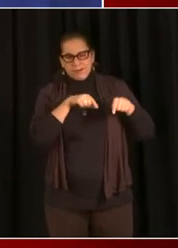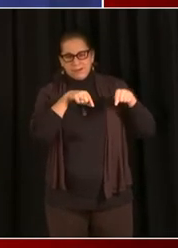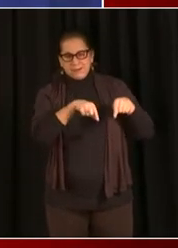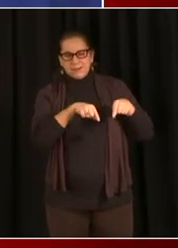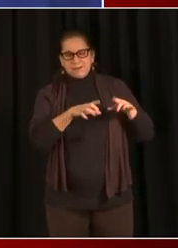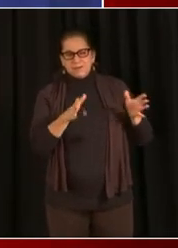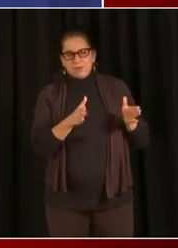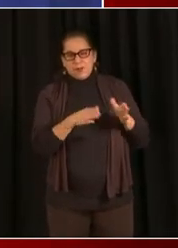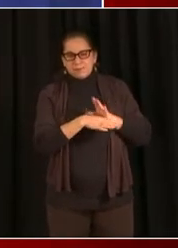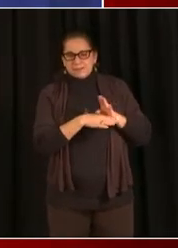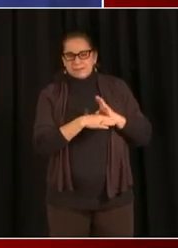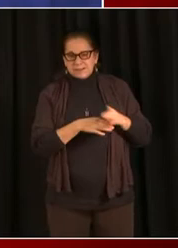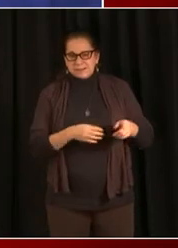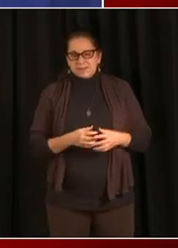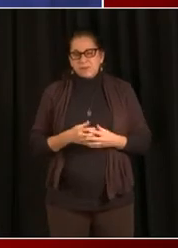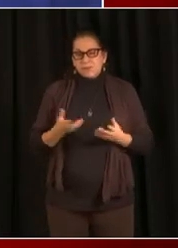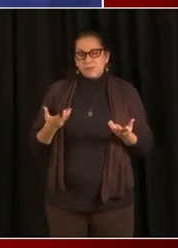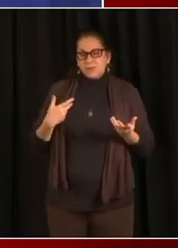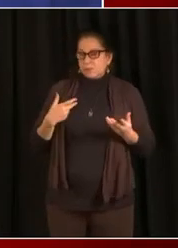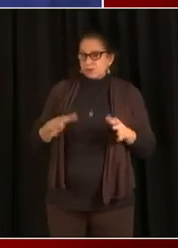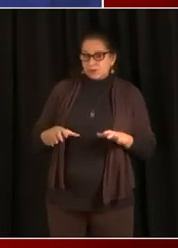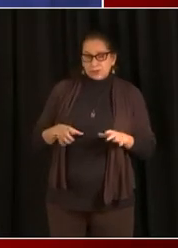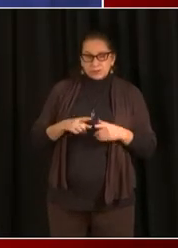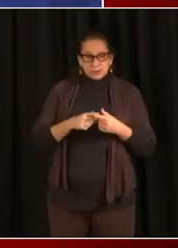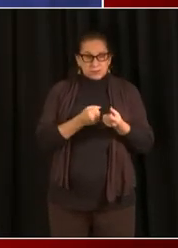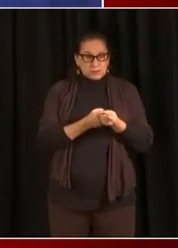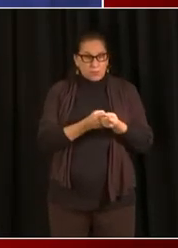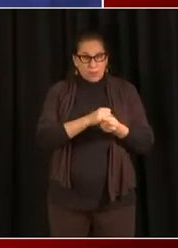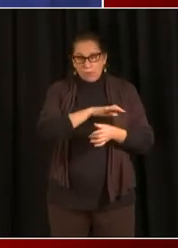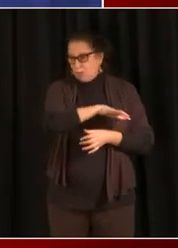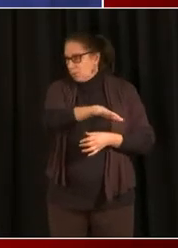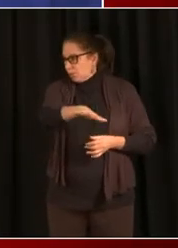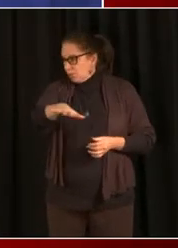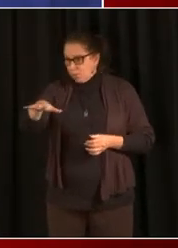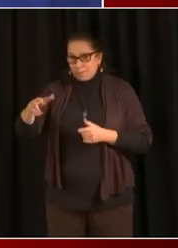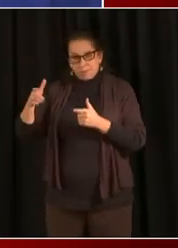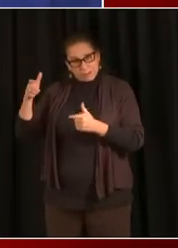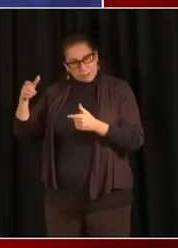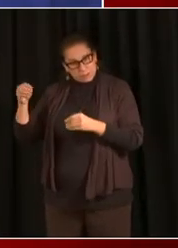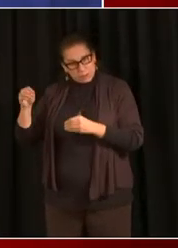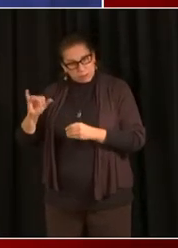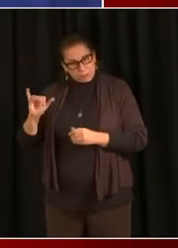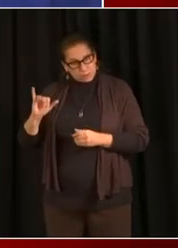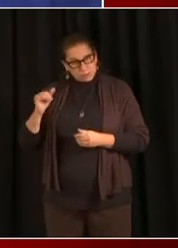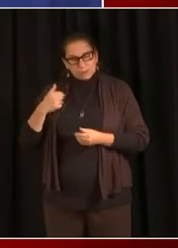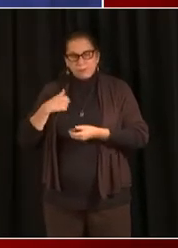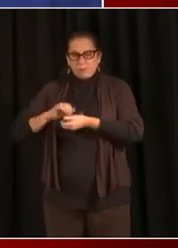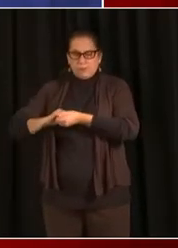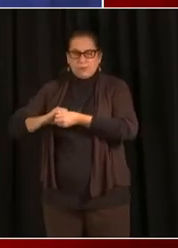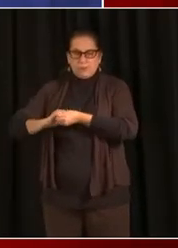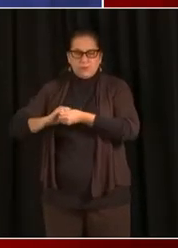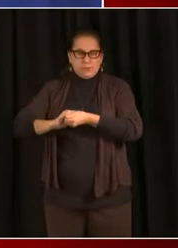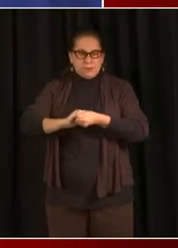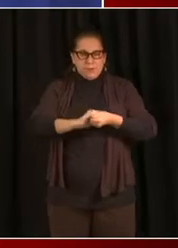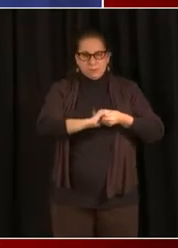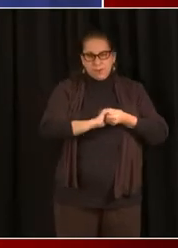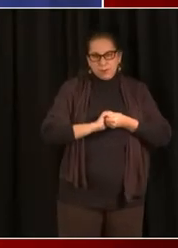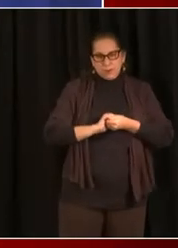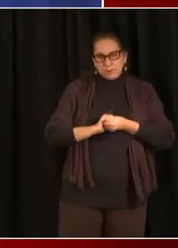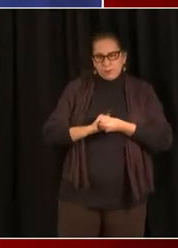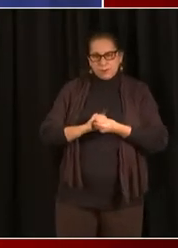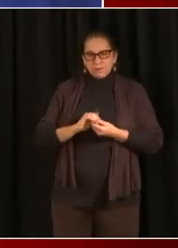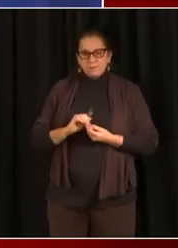what Edens has been doing to support the industry overall, our collaboration with our retailers, and we're joined today with some of